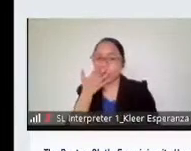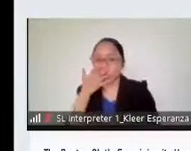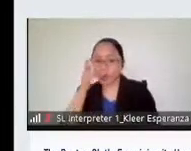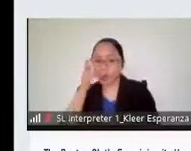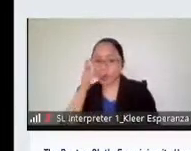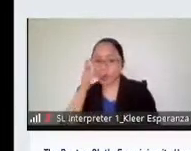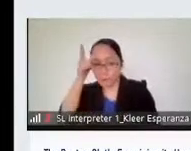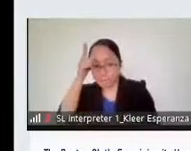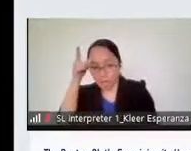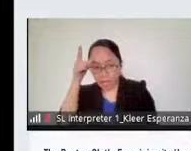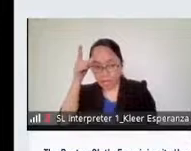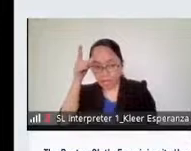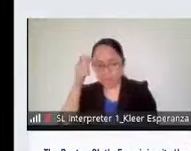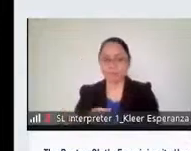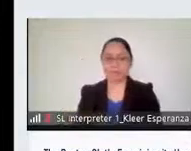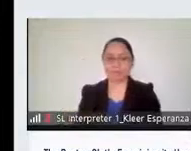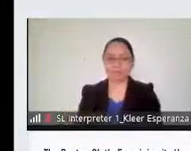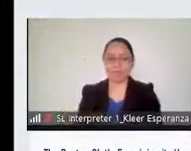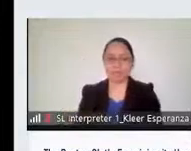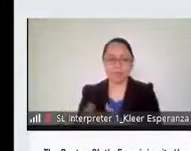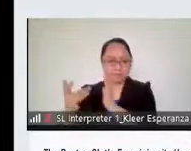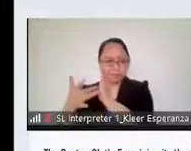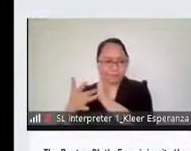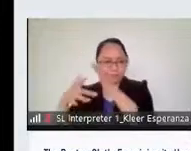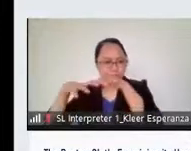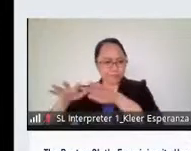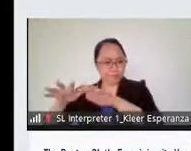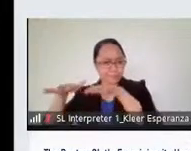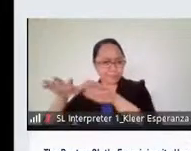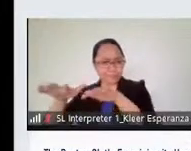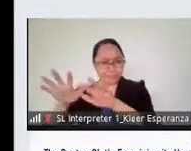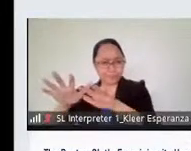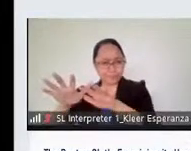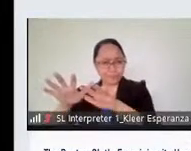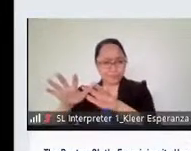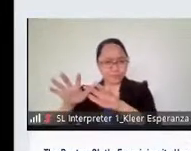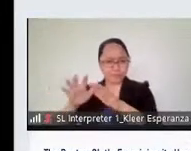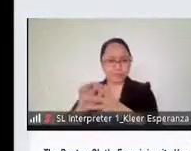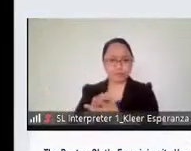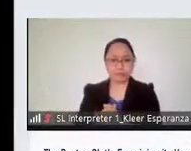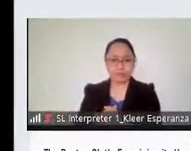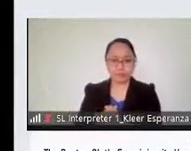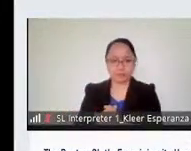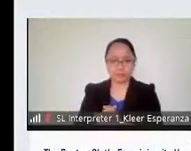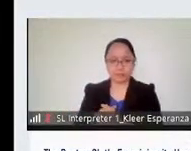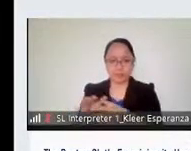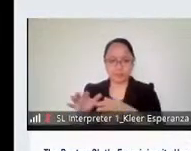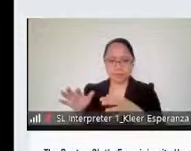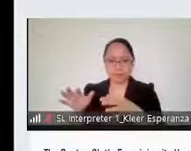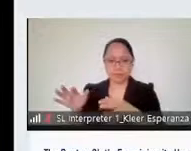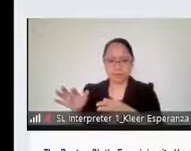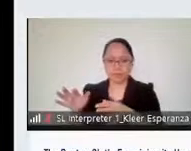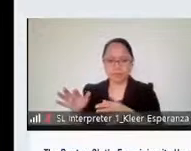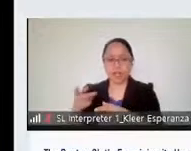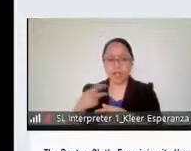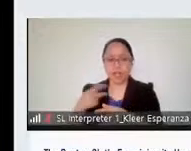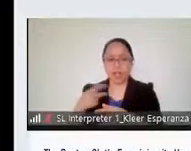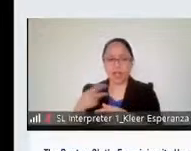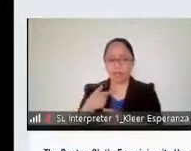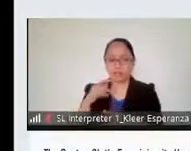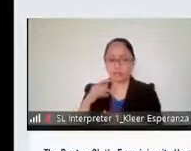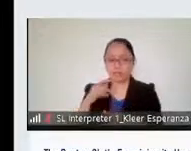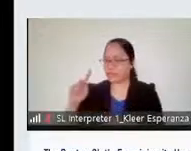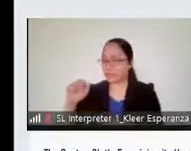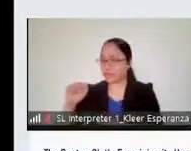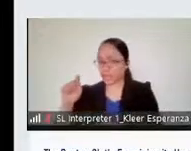weaving. The weaving technique employed in fragment B is also plain weave or 1/1. Ikat or tie-dyed designs are